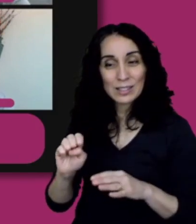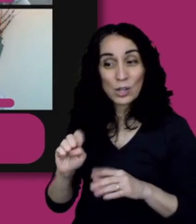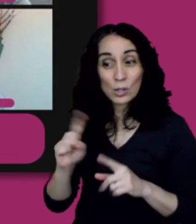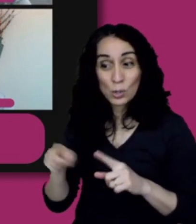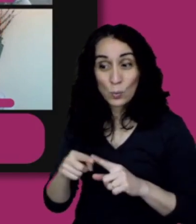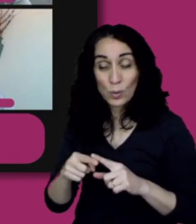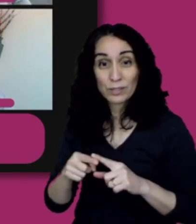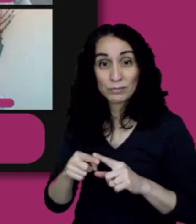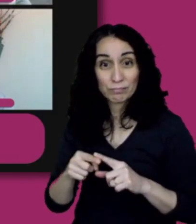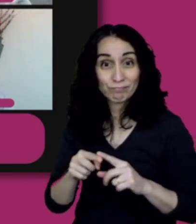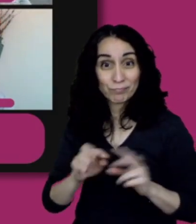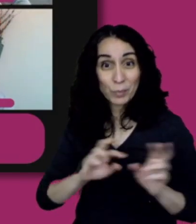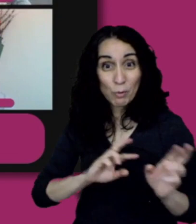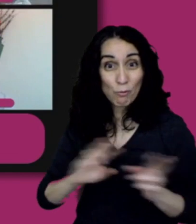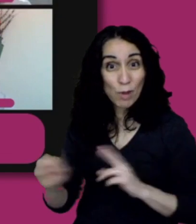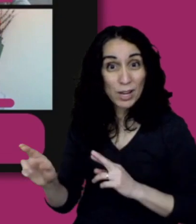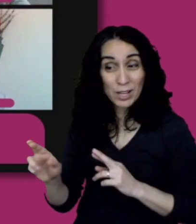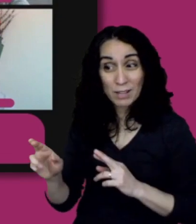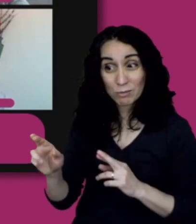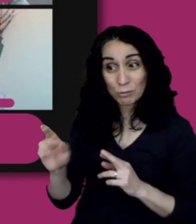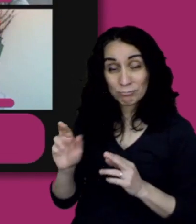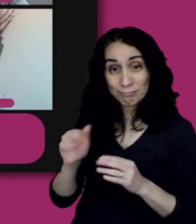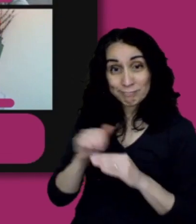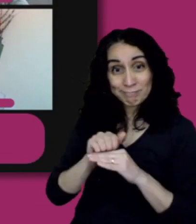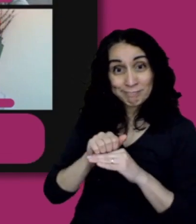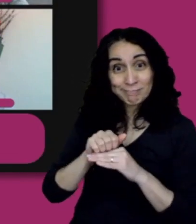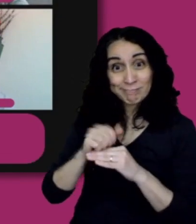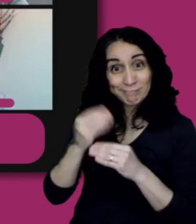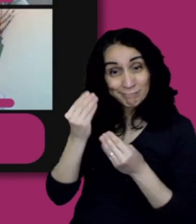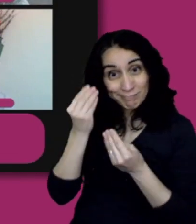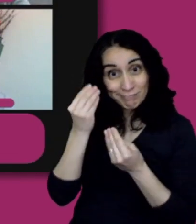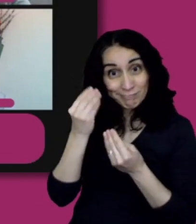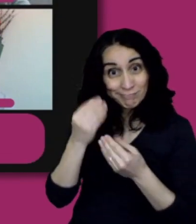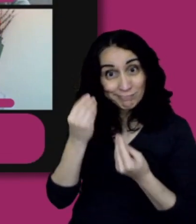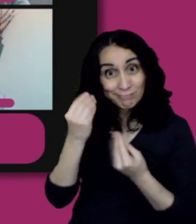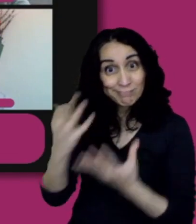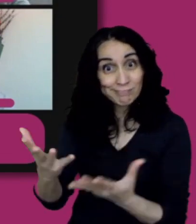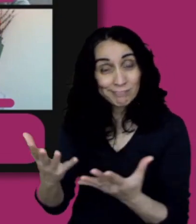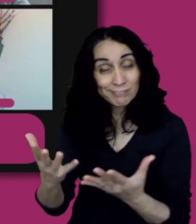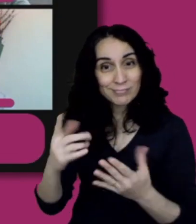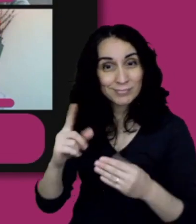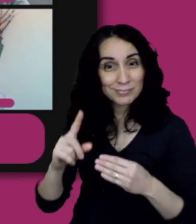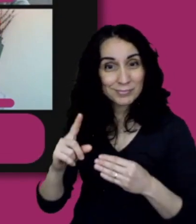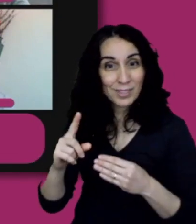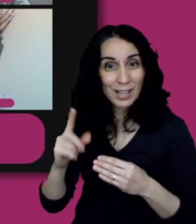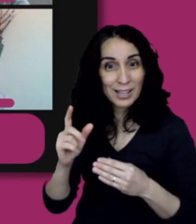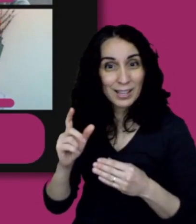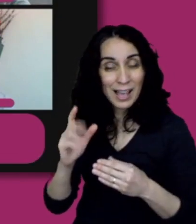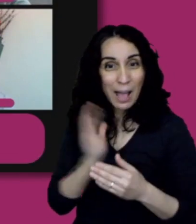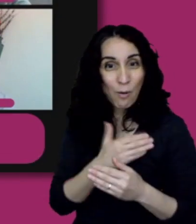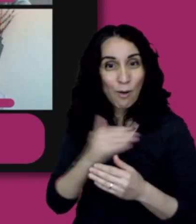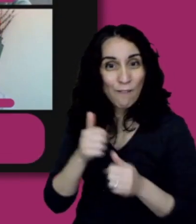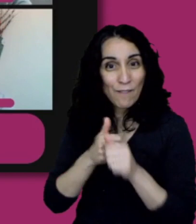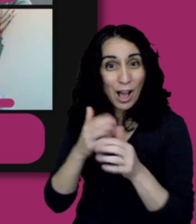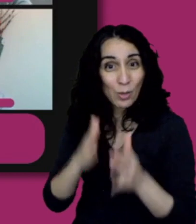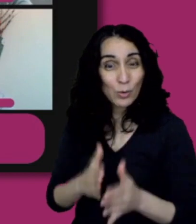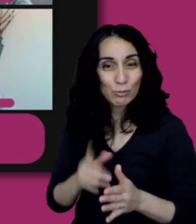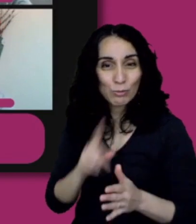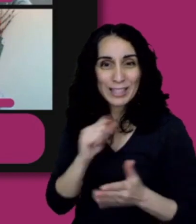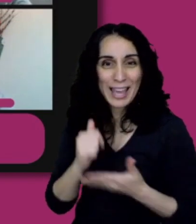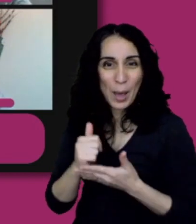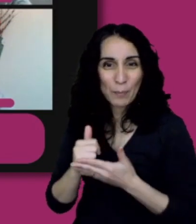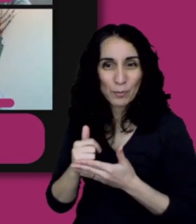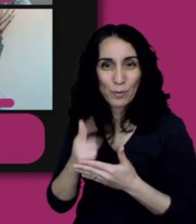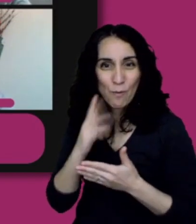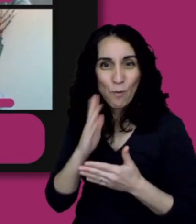we do reach out or put something out there to our followers, it helps to drive traffic. But Jason,